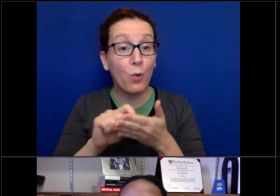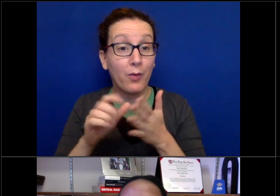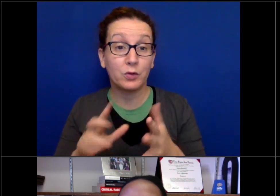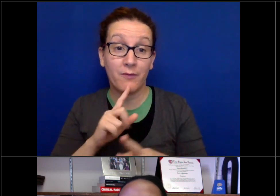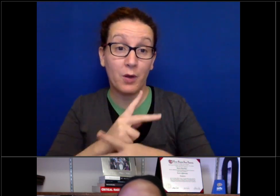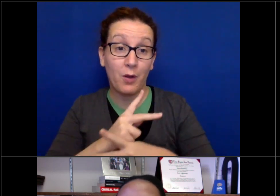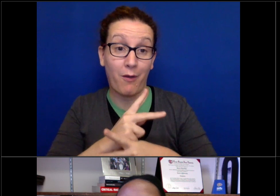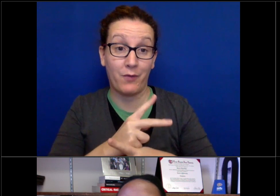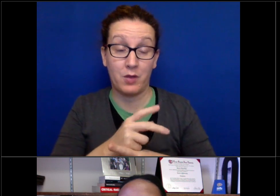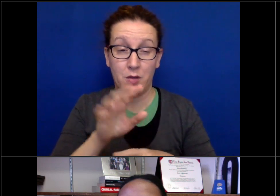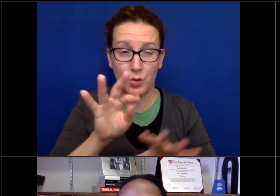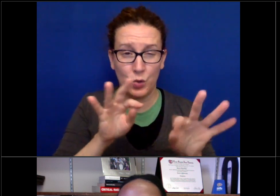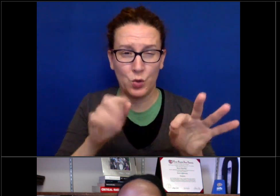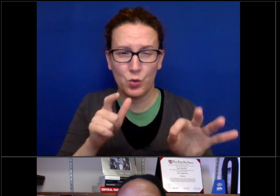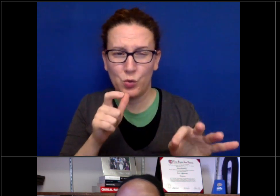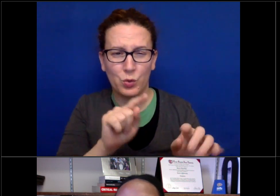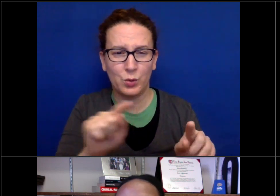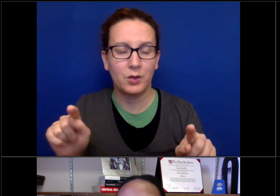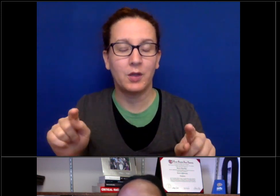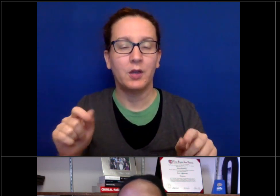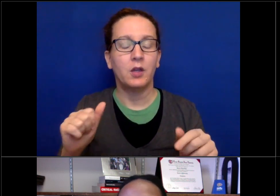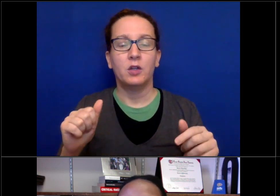carefully. You don't want